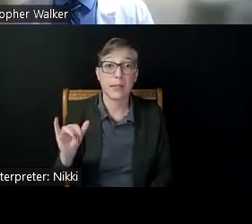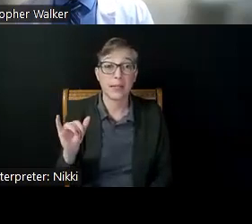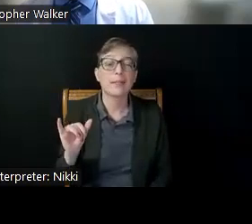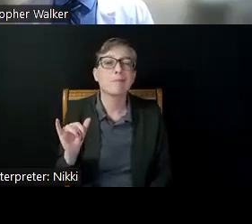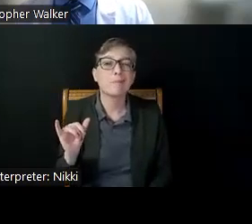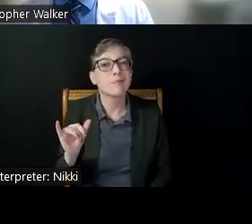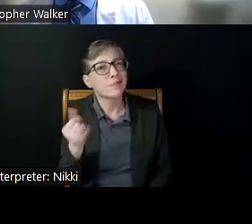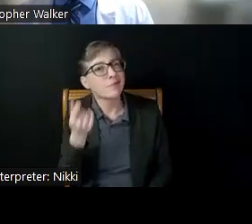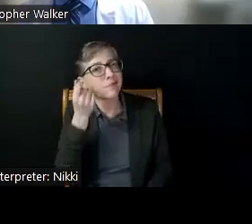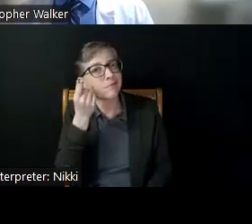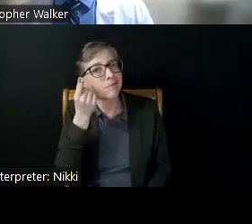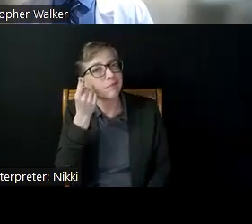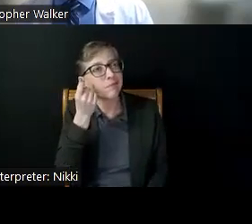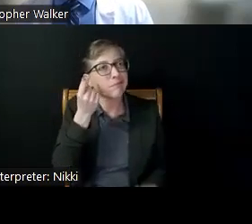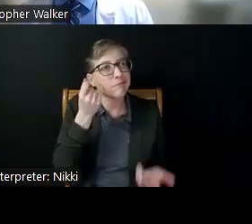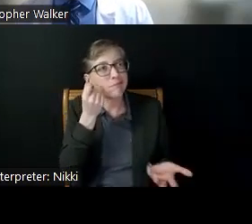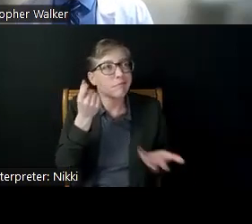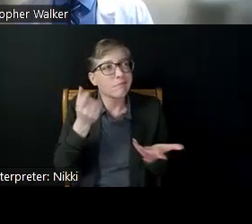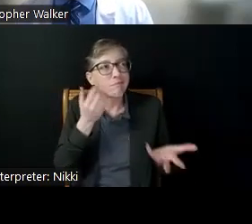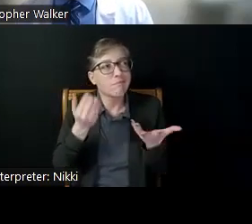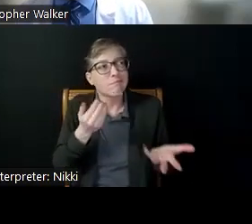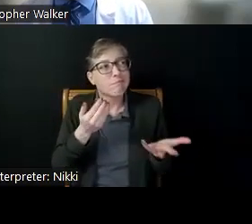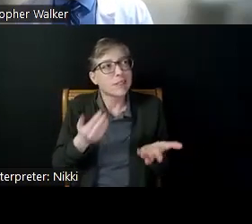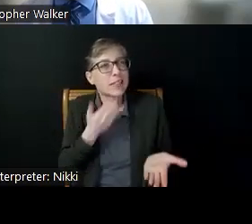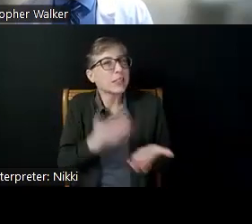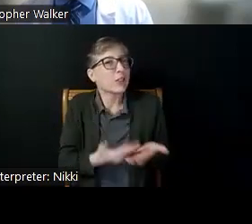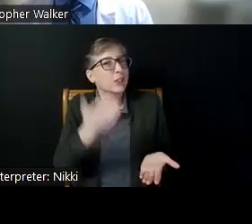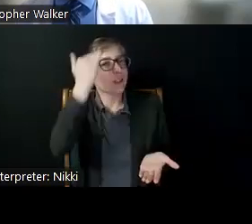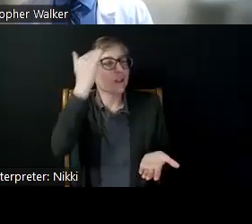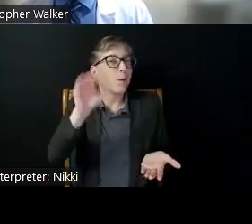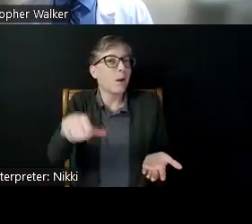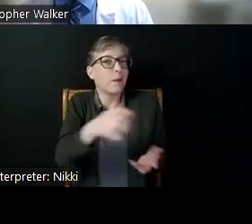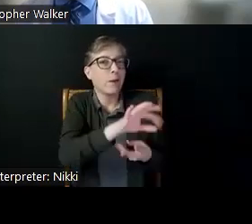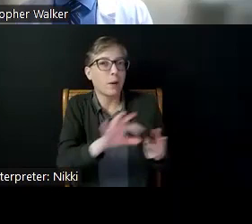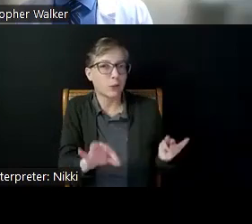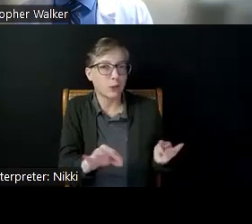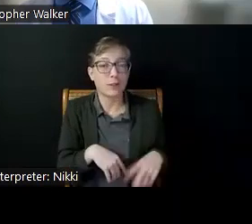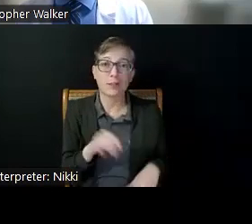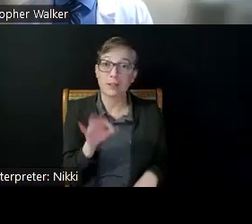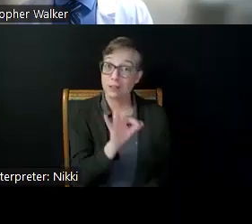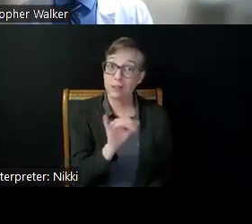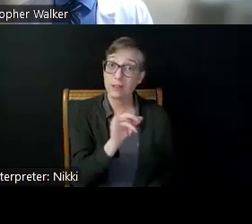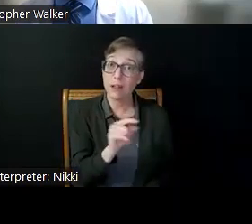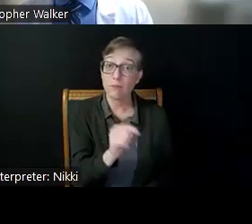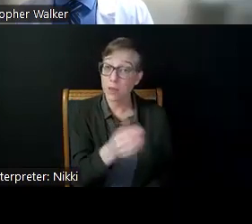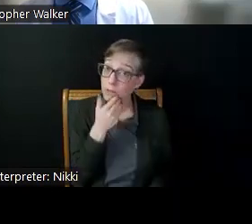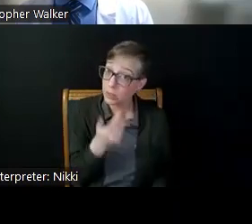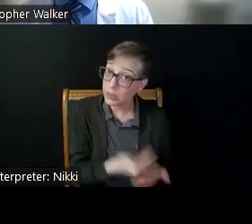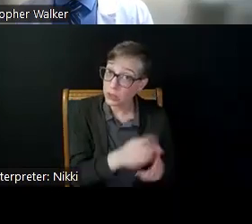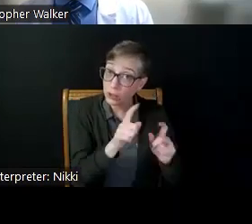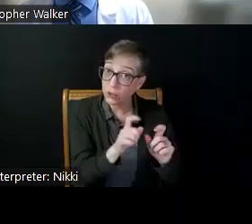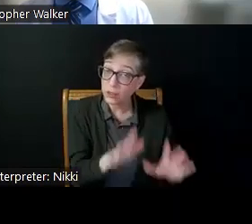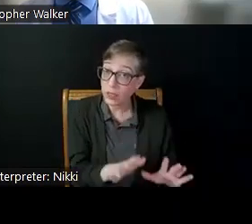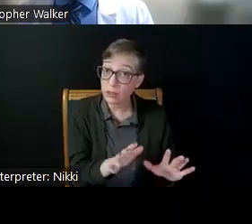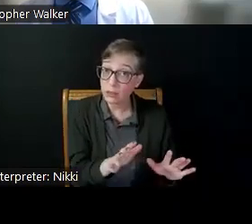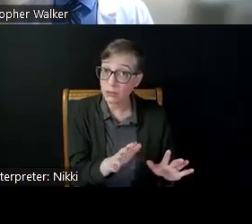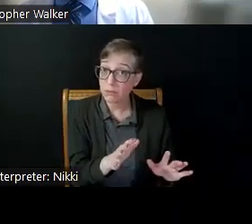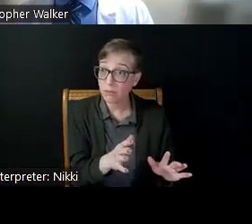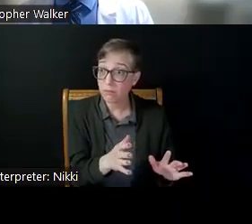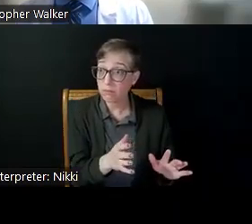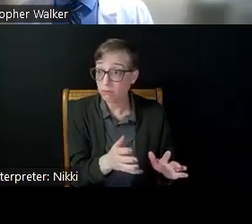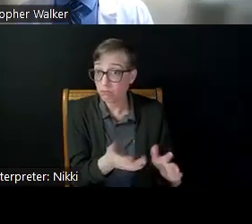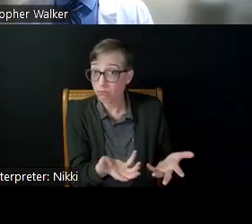like the FIT test. And the FIT test is a great test. It is recommended for people who are not pursuing